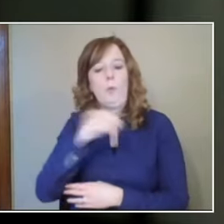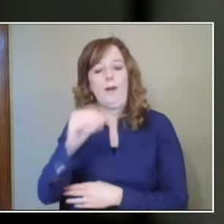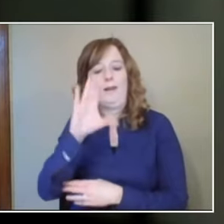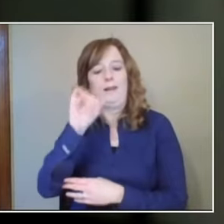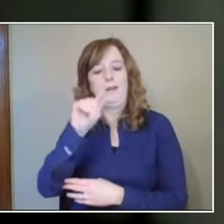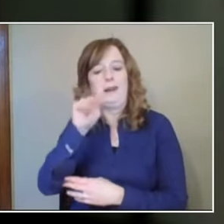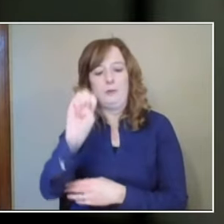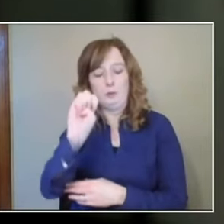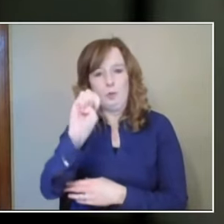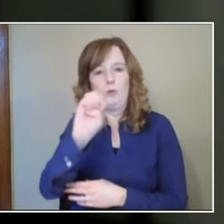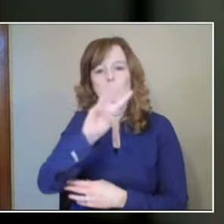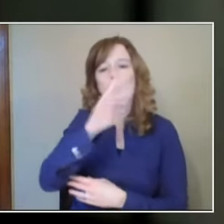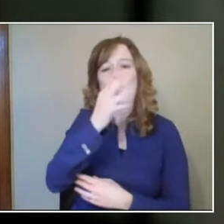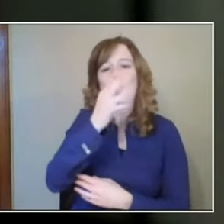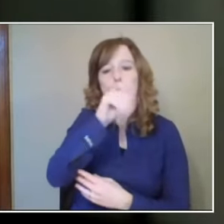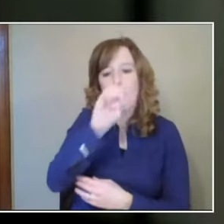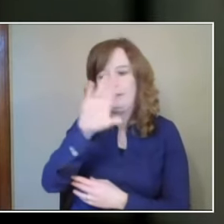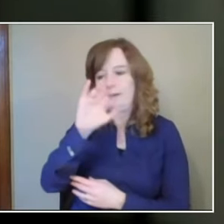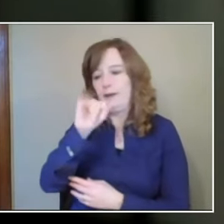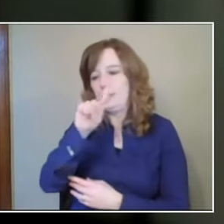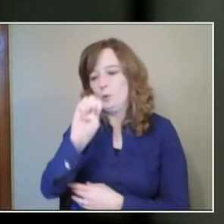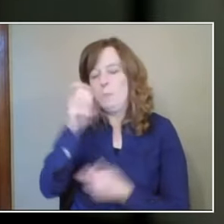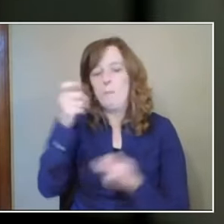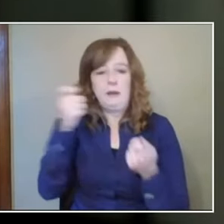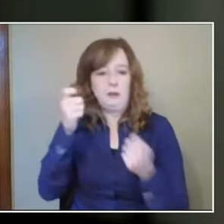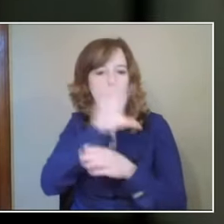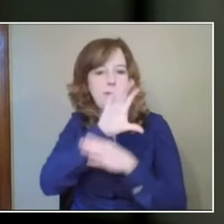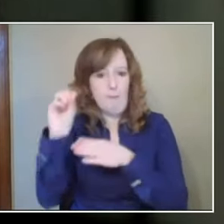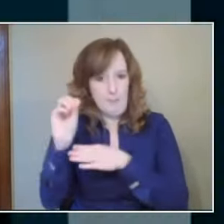And he will introduce today's commencement speaker.